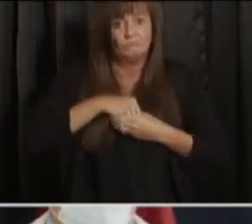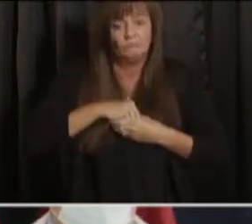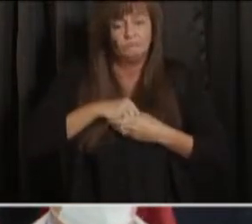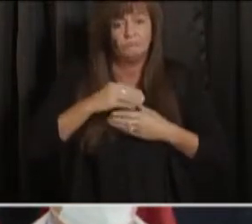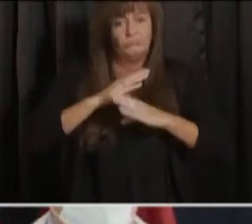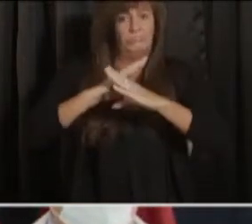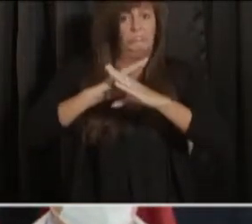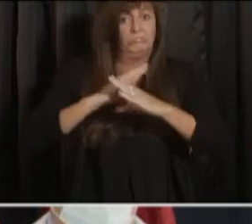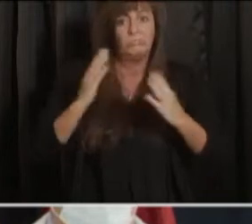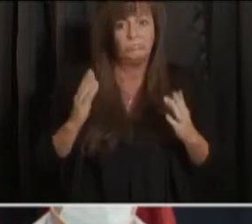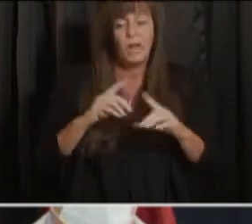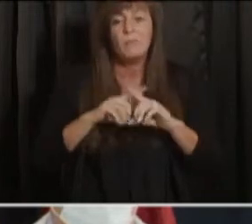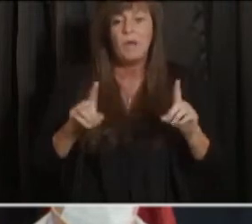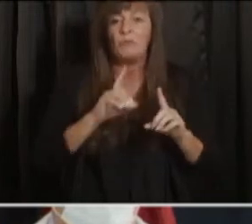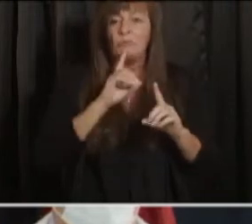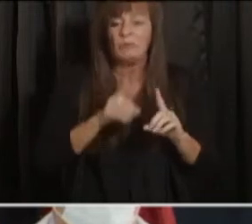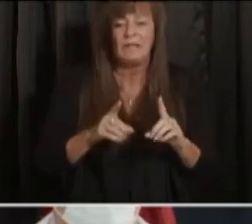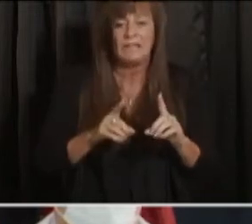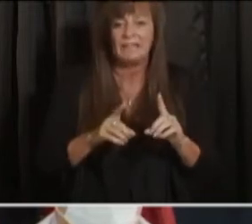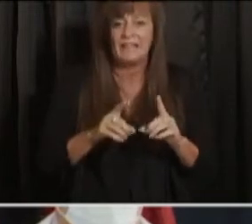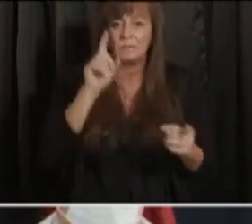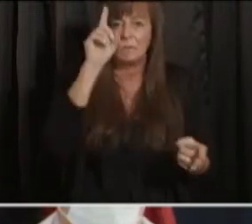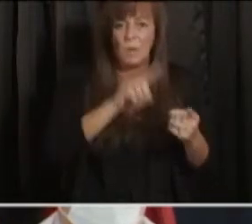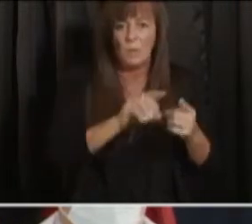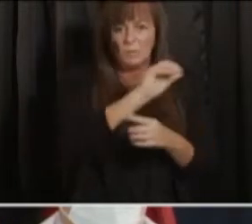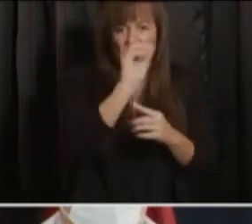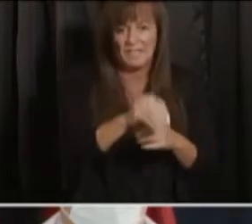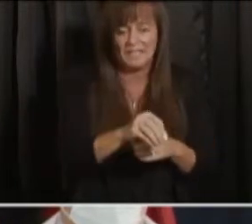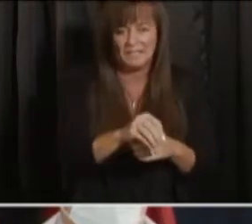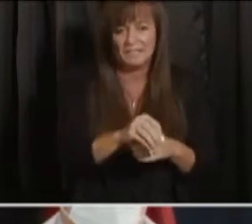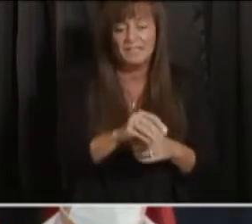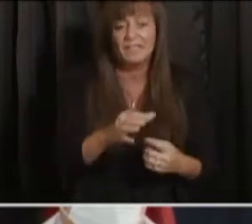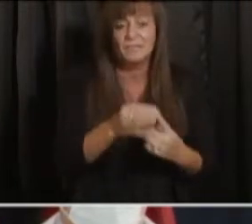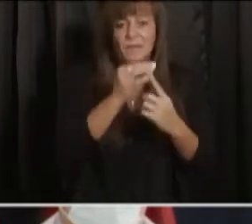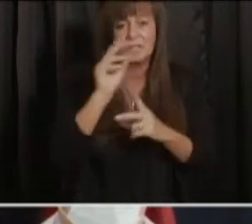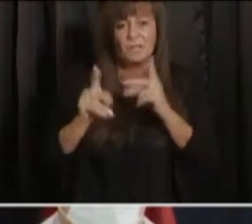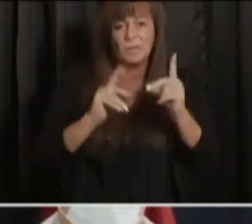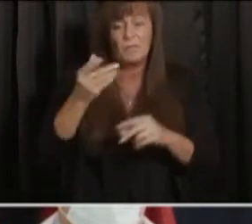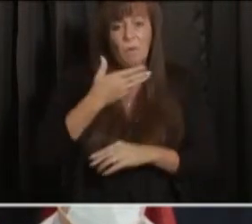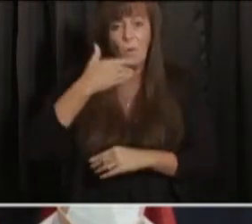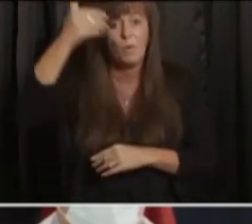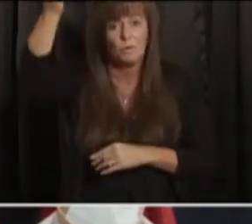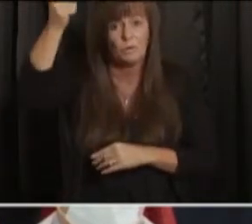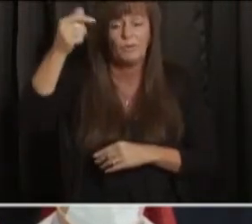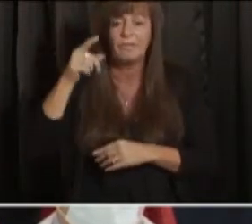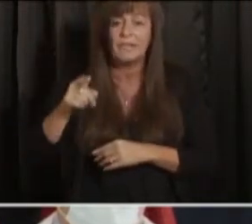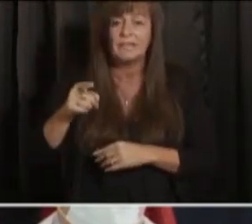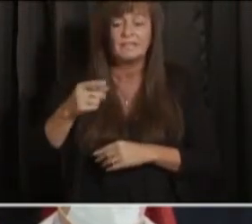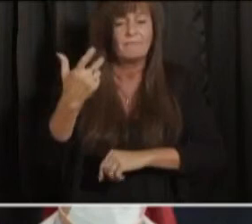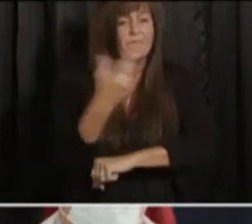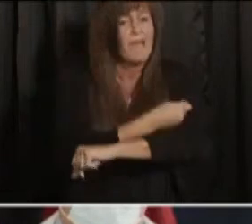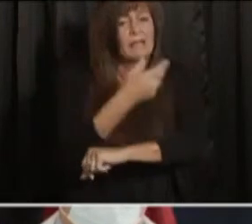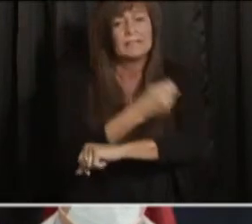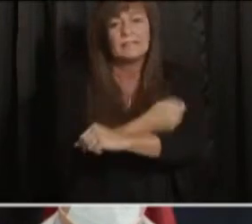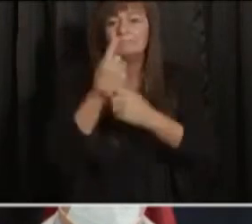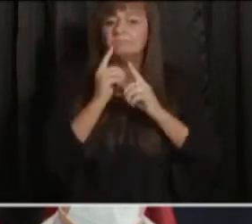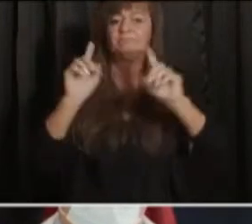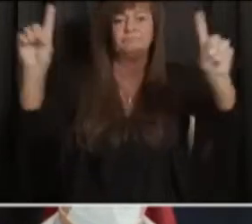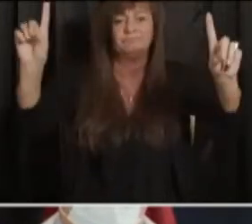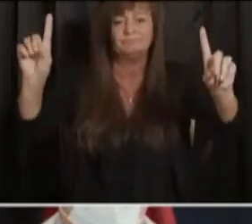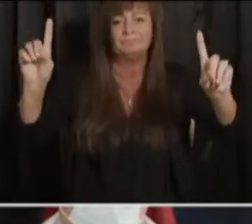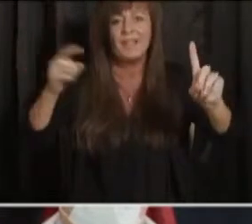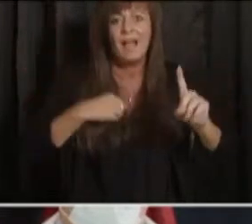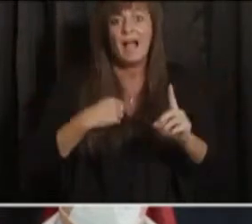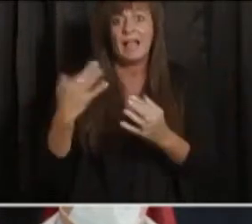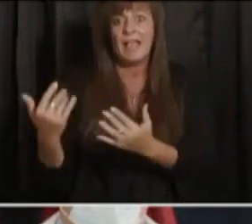relative to the number of older Coloradans who are protected from the highly effective vaccine. I can't wait to get my kids vaccinated. I